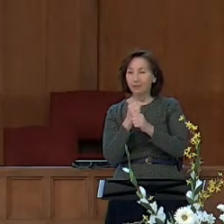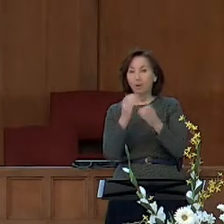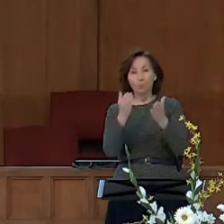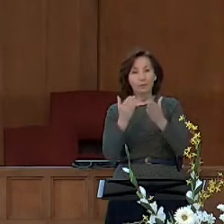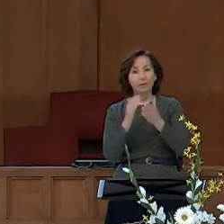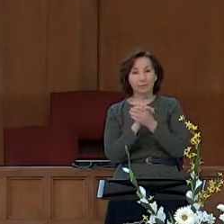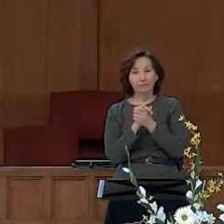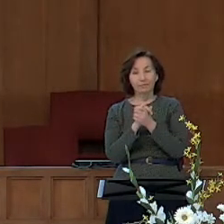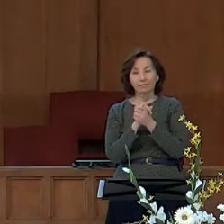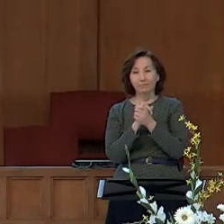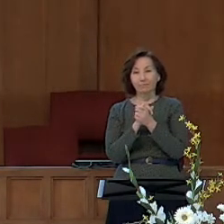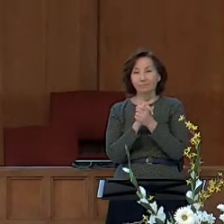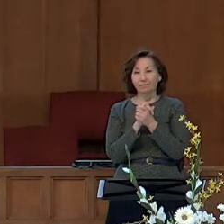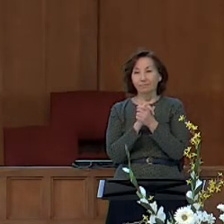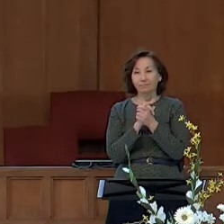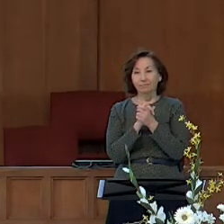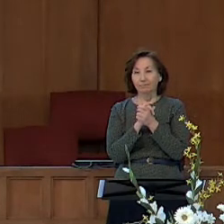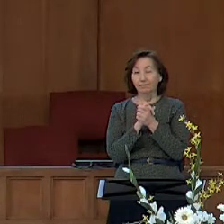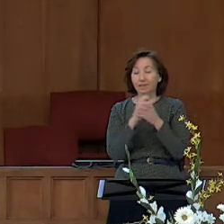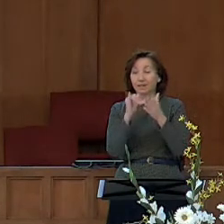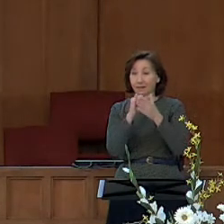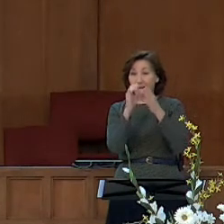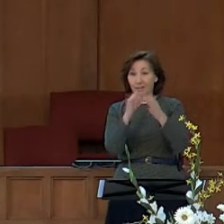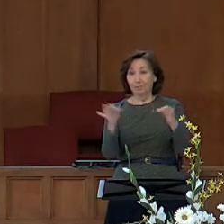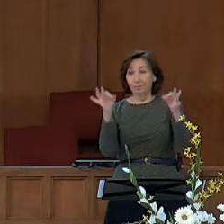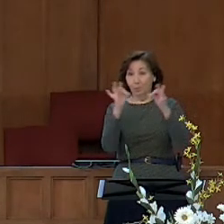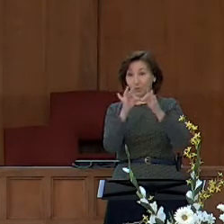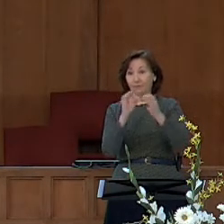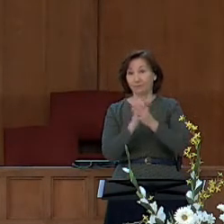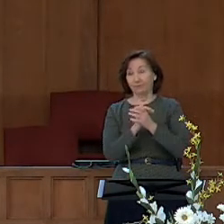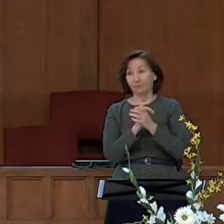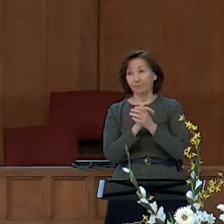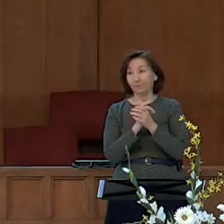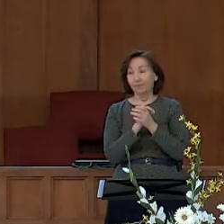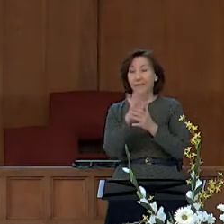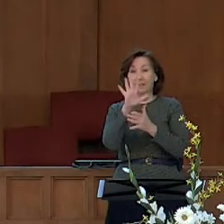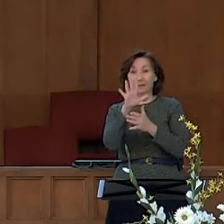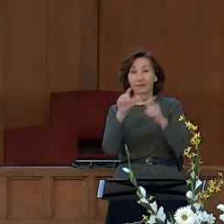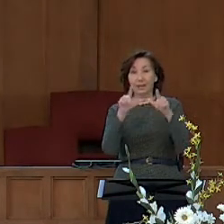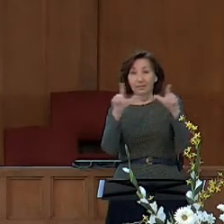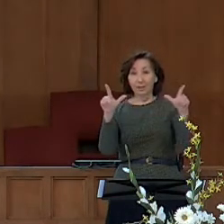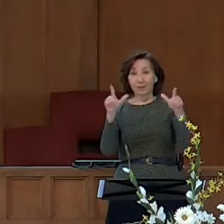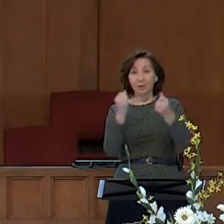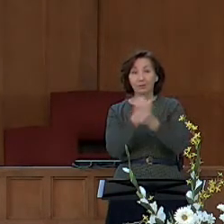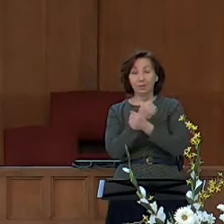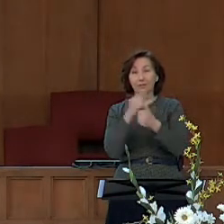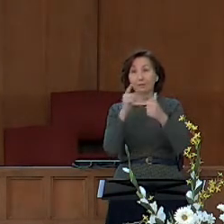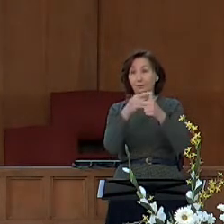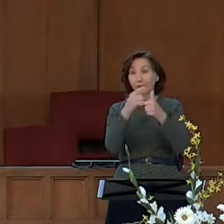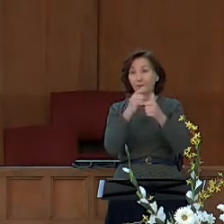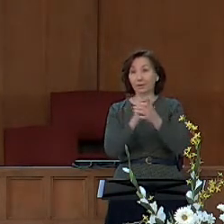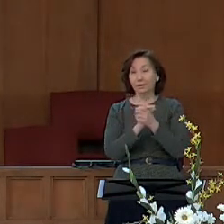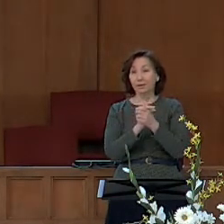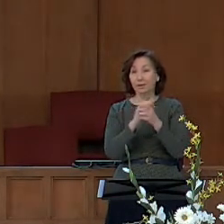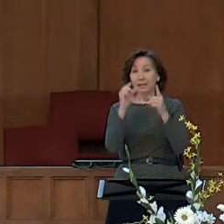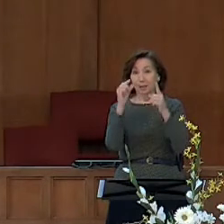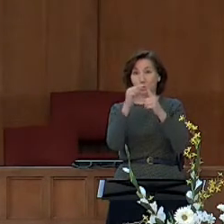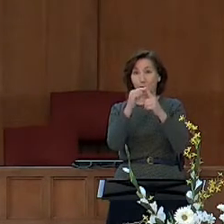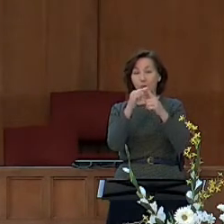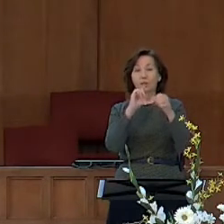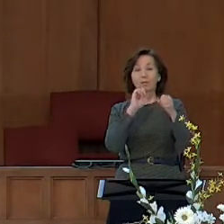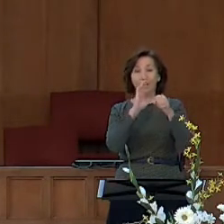it. That's important. The five languages of love. First, there is words of affirmation.